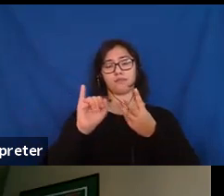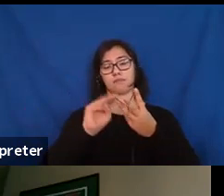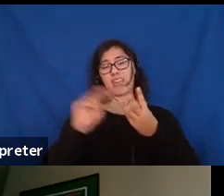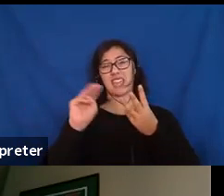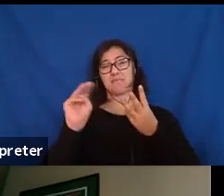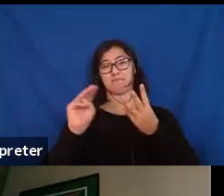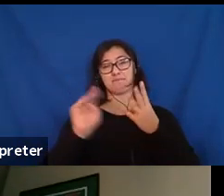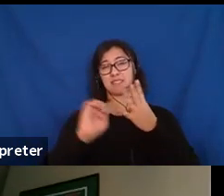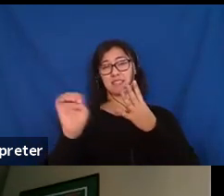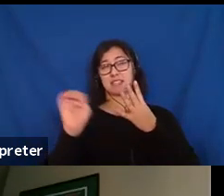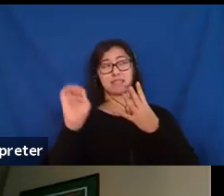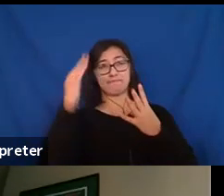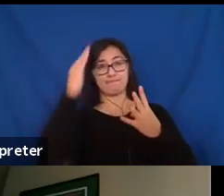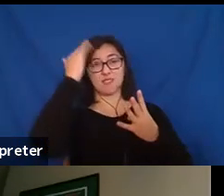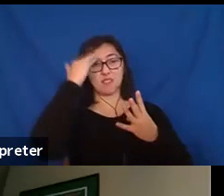Anybody?